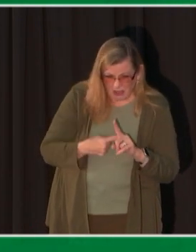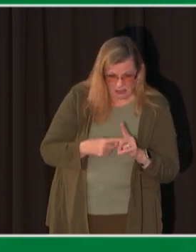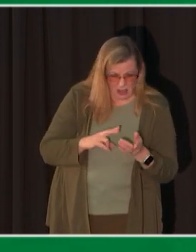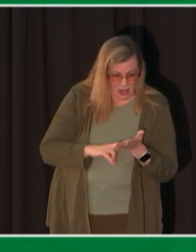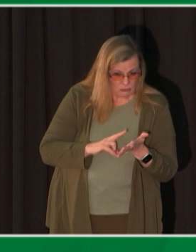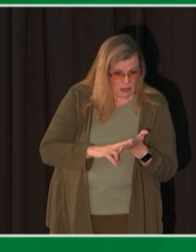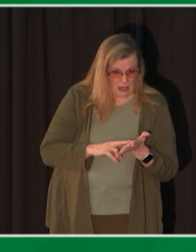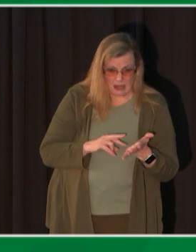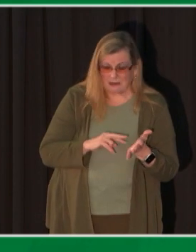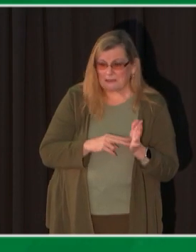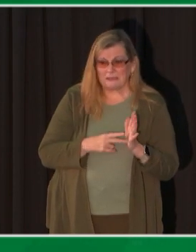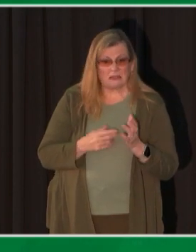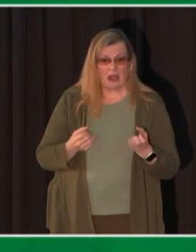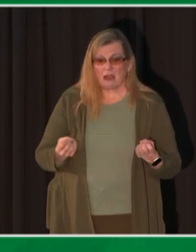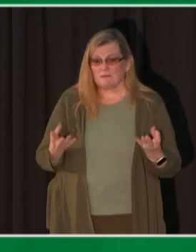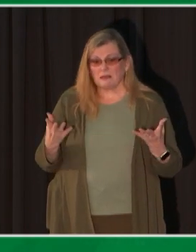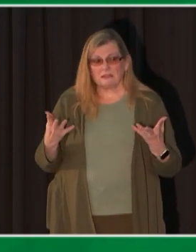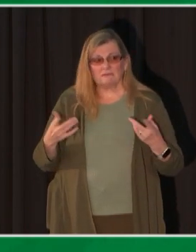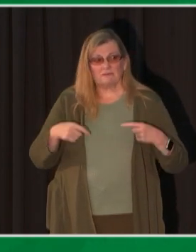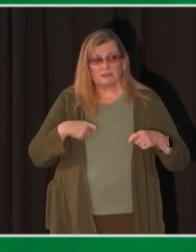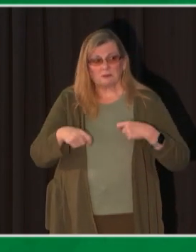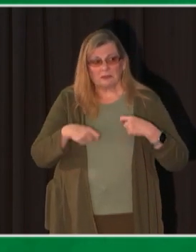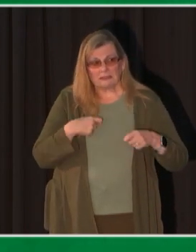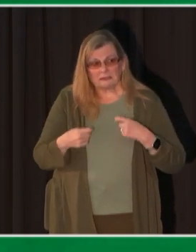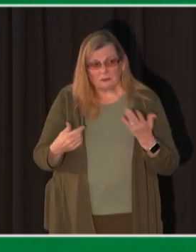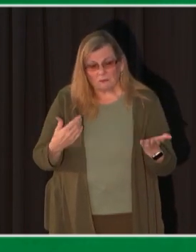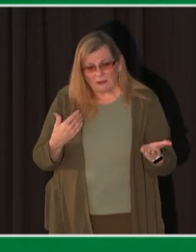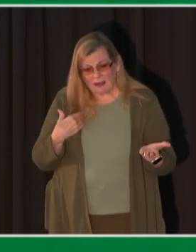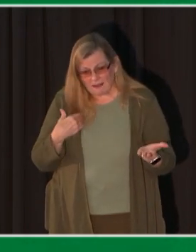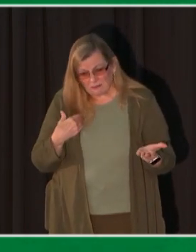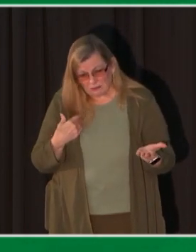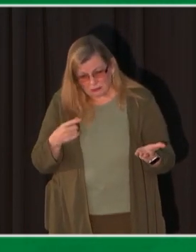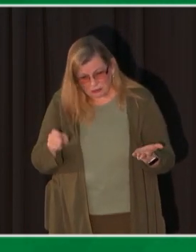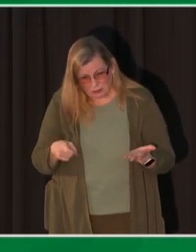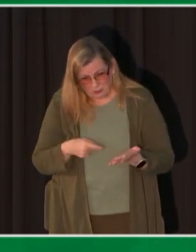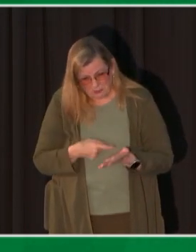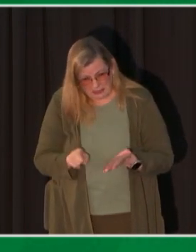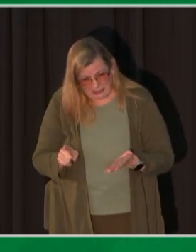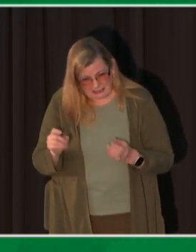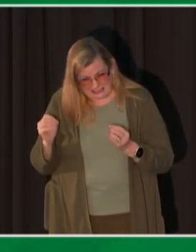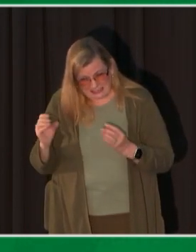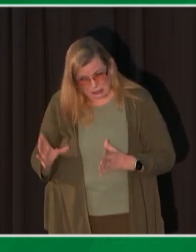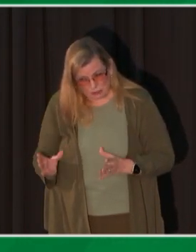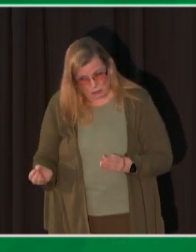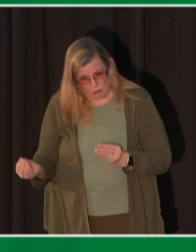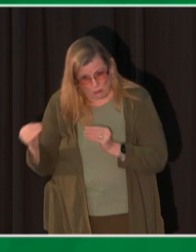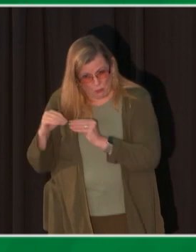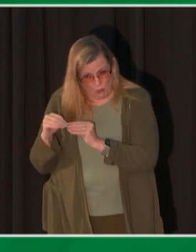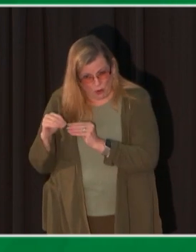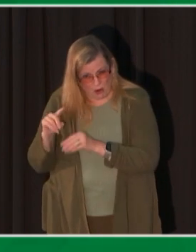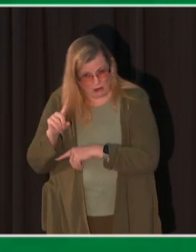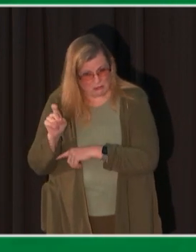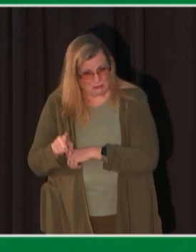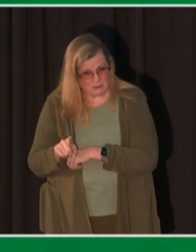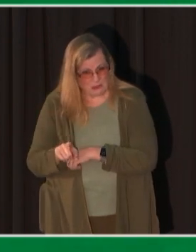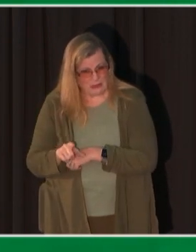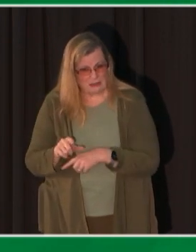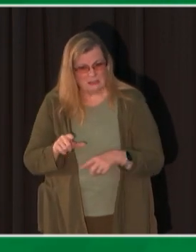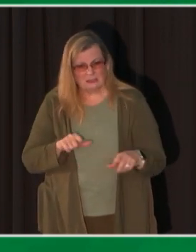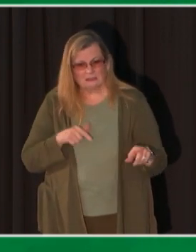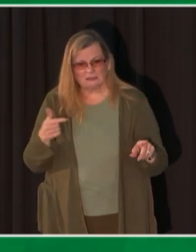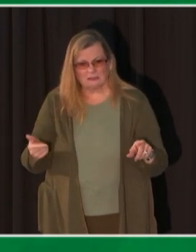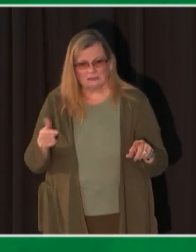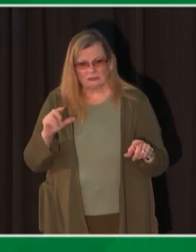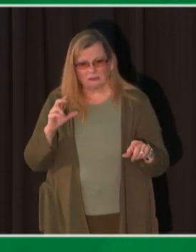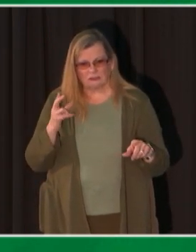end school when you want, and if you're expecting to have to pay teachers more? I'll turn to Chancellor Farabee. Thank you,